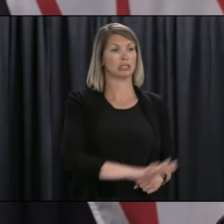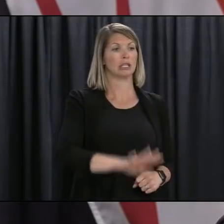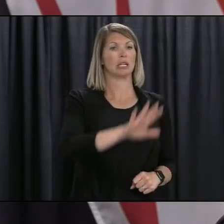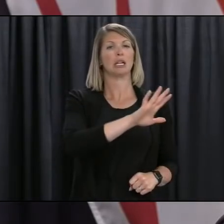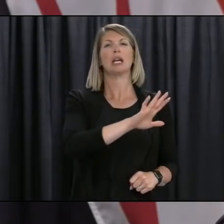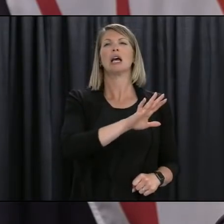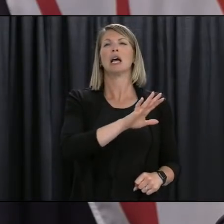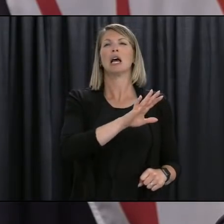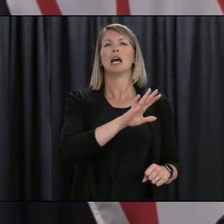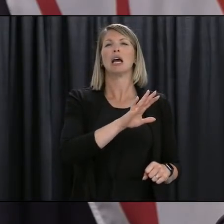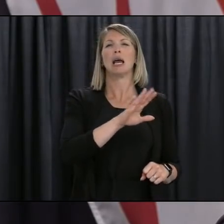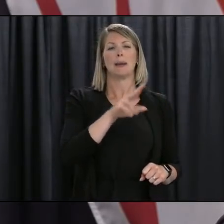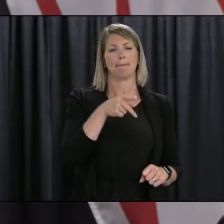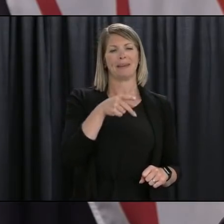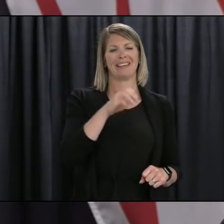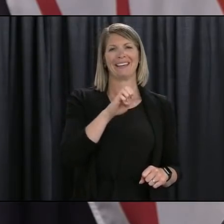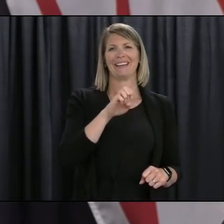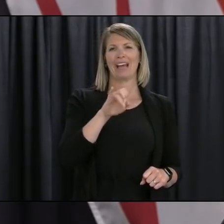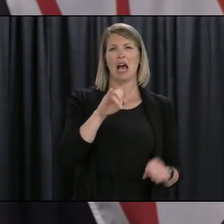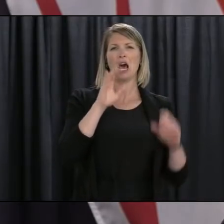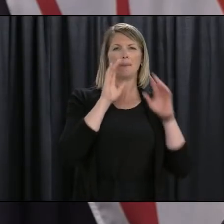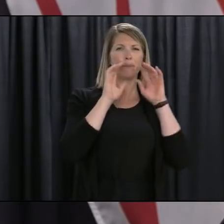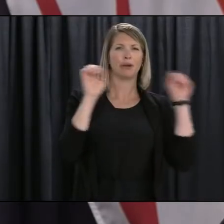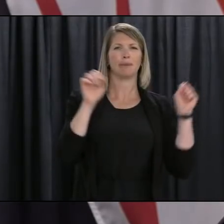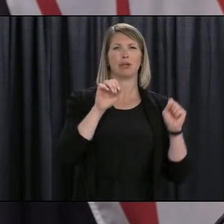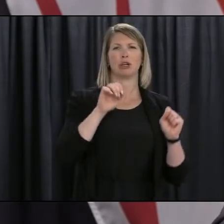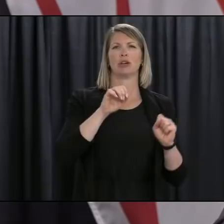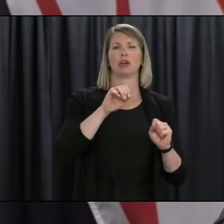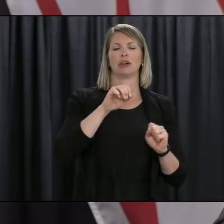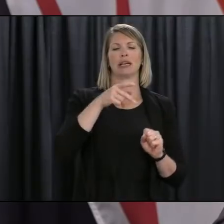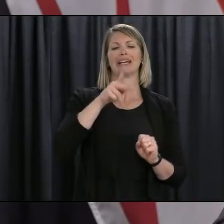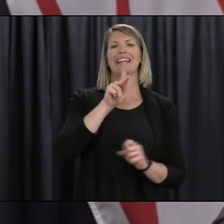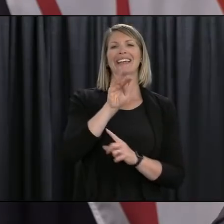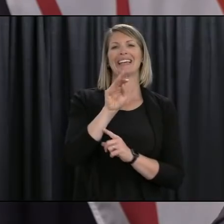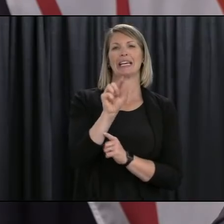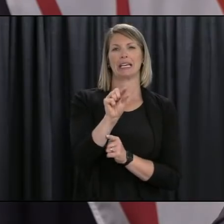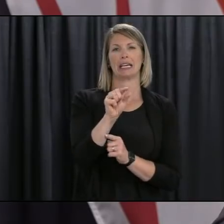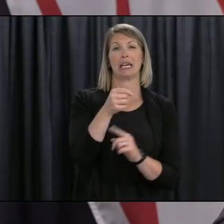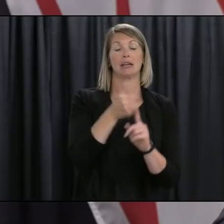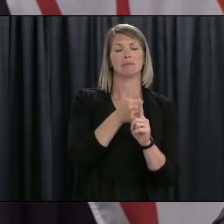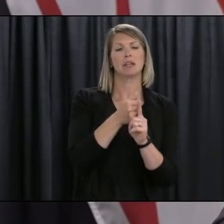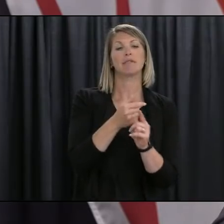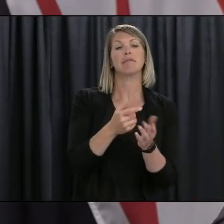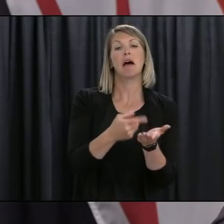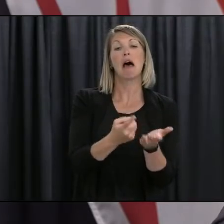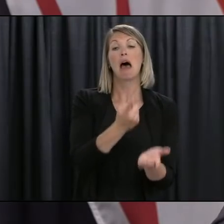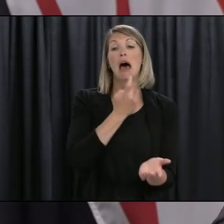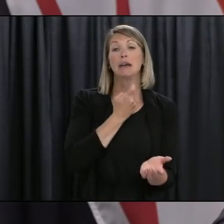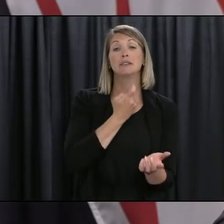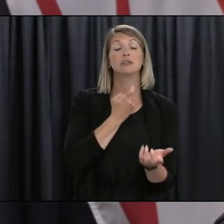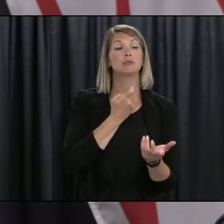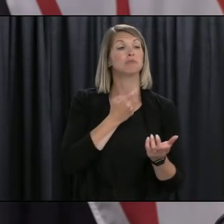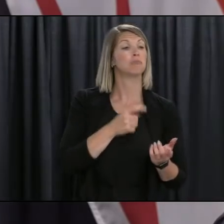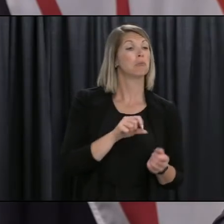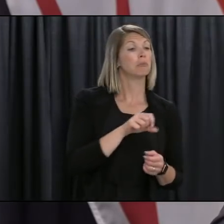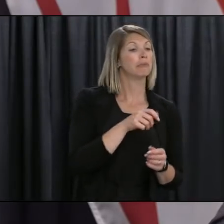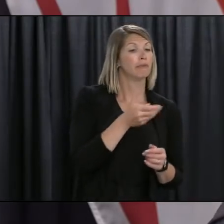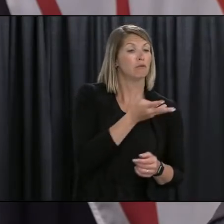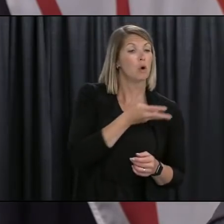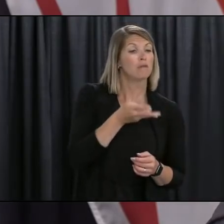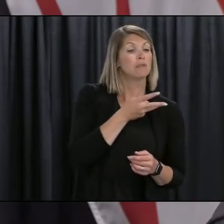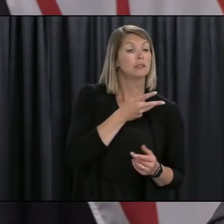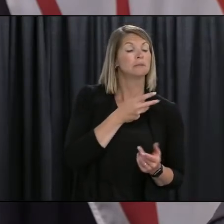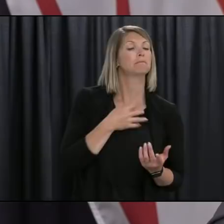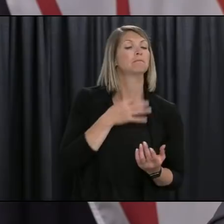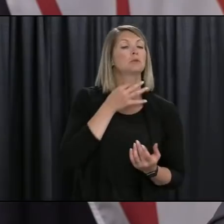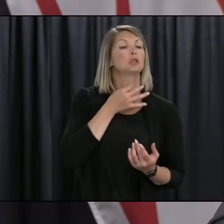King within PEI, and then the idea, I guess, got some discussion. Public health officials had their own discussions